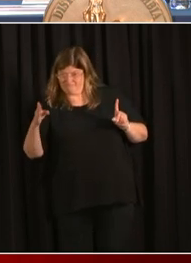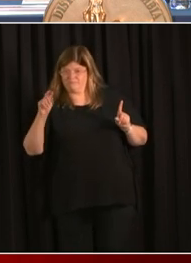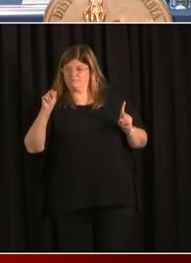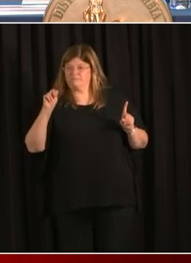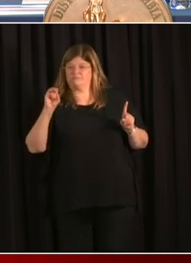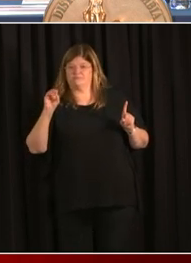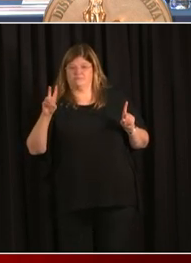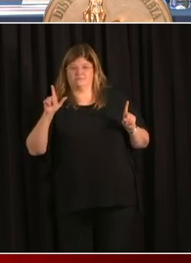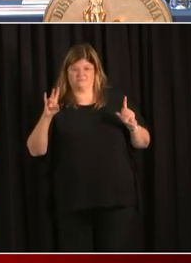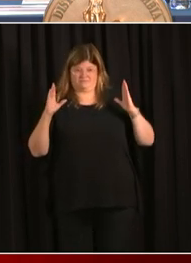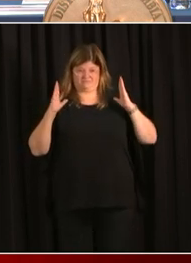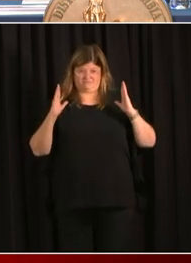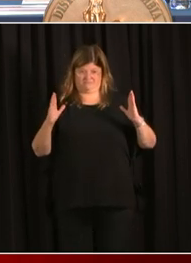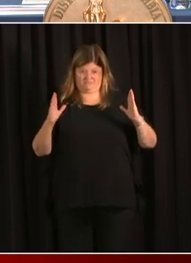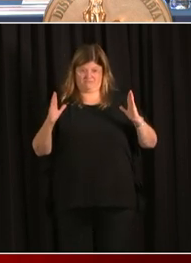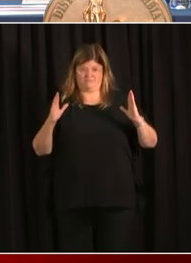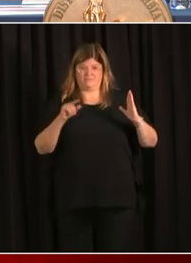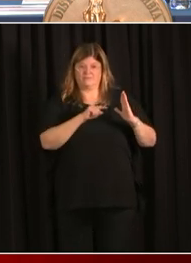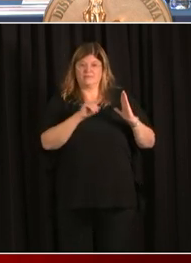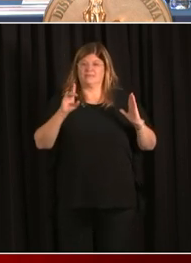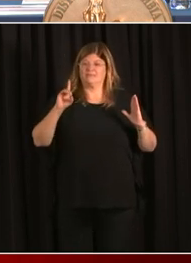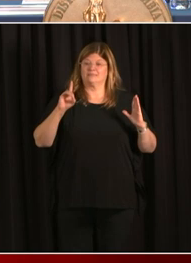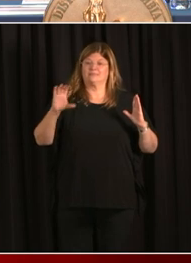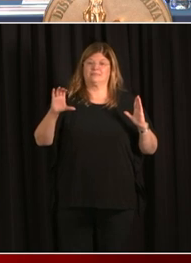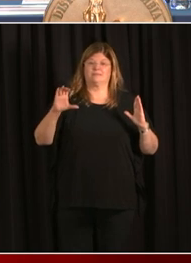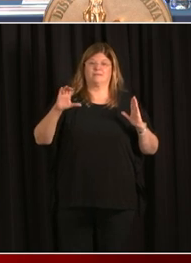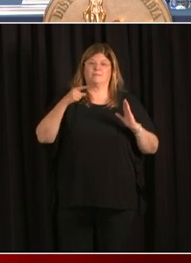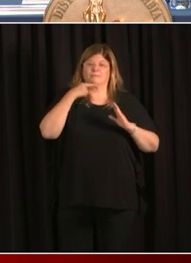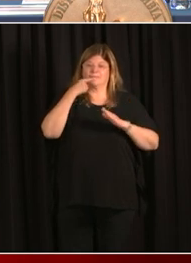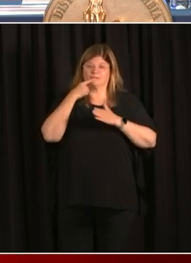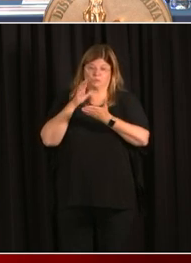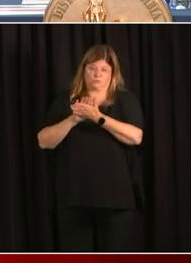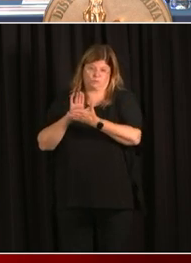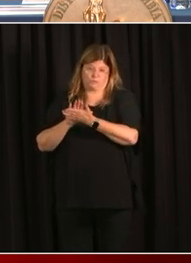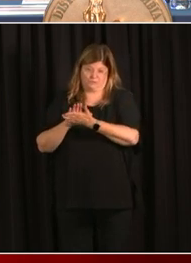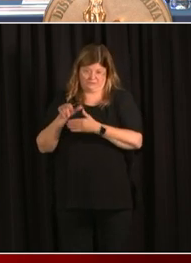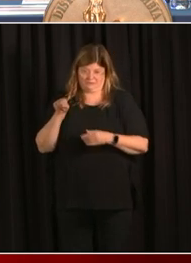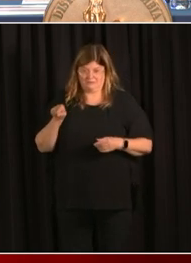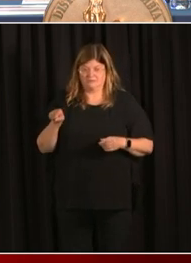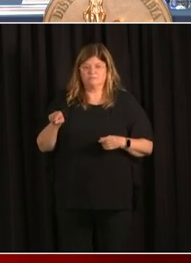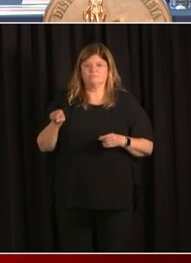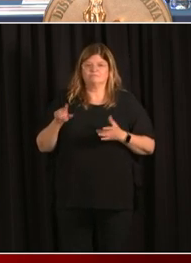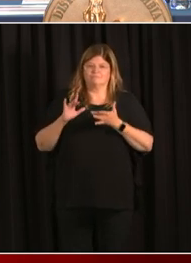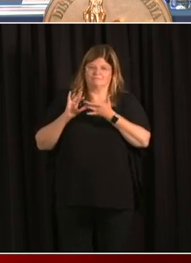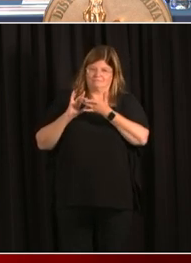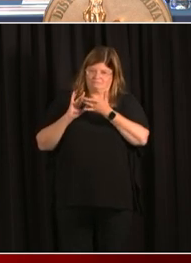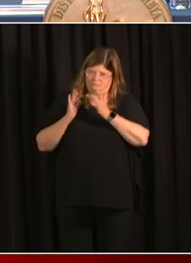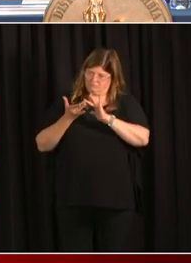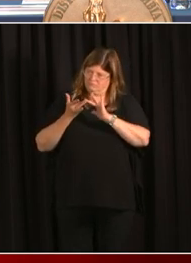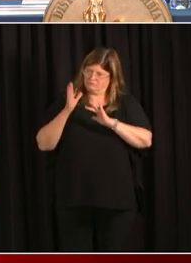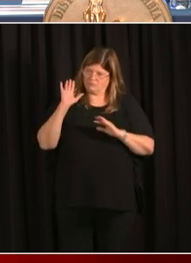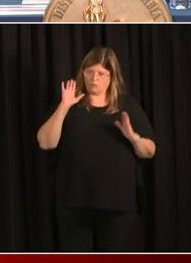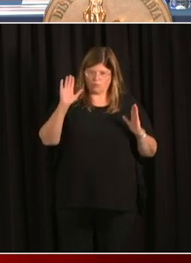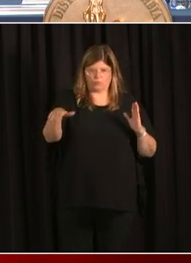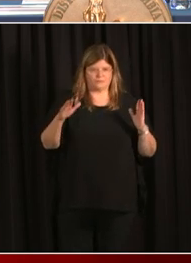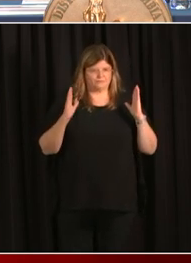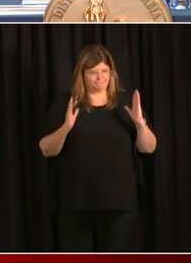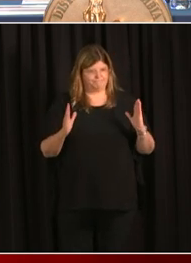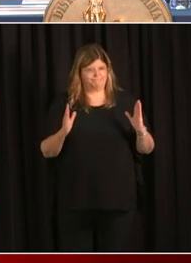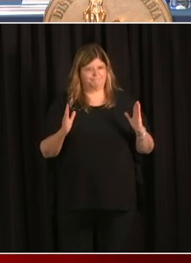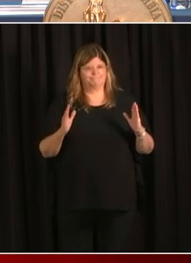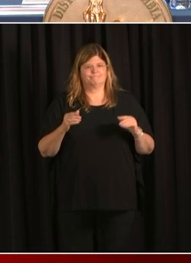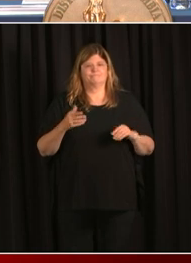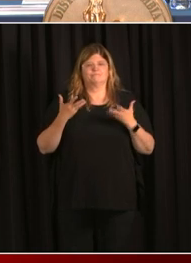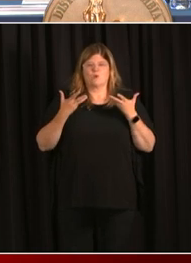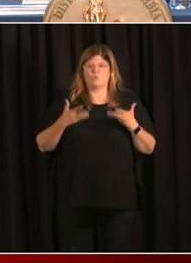and DCPS is 100% virtual. We have